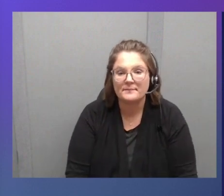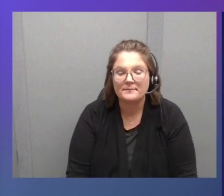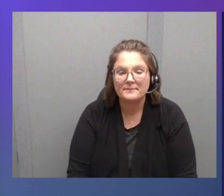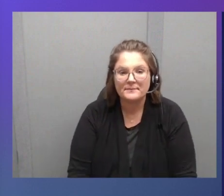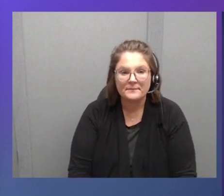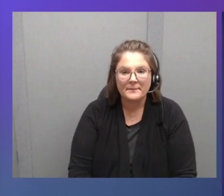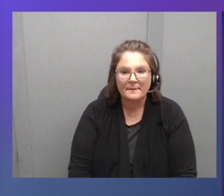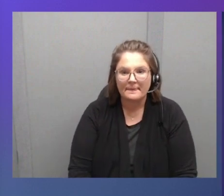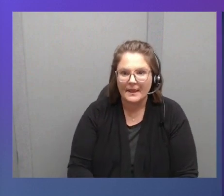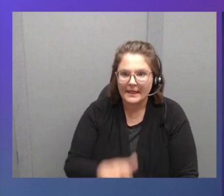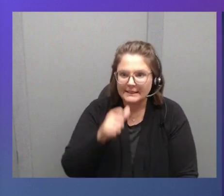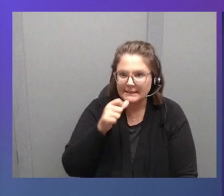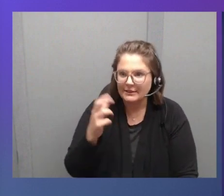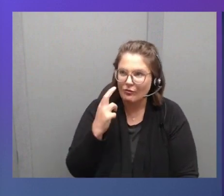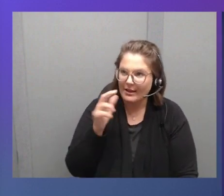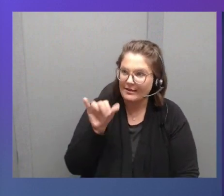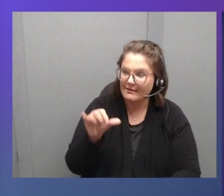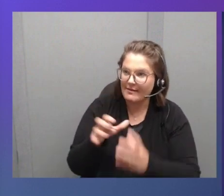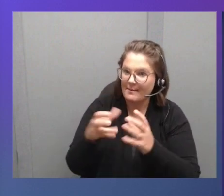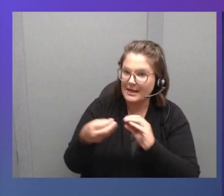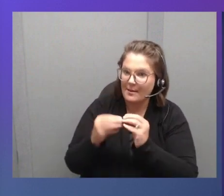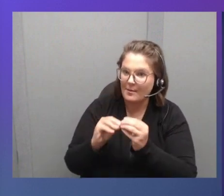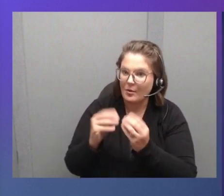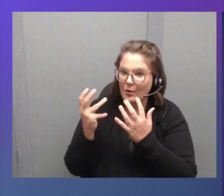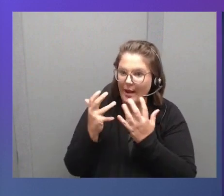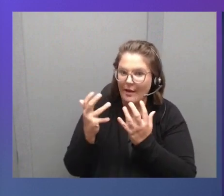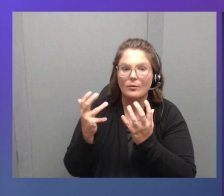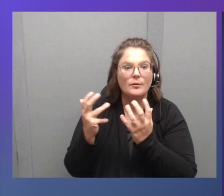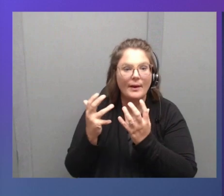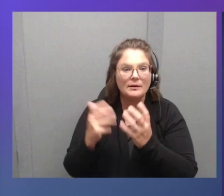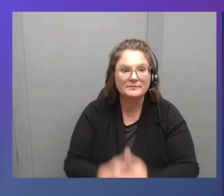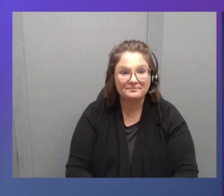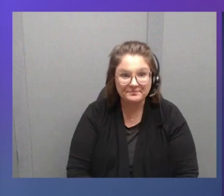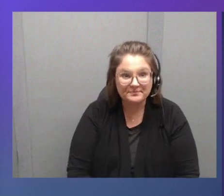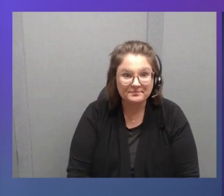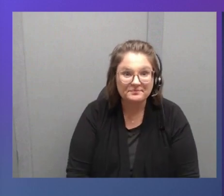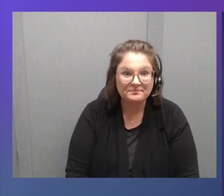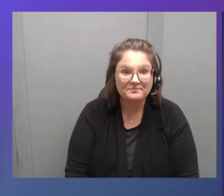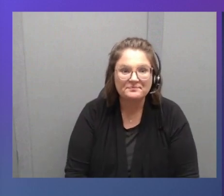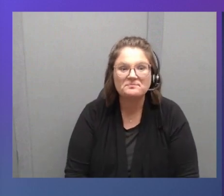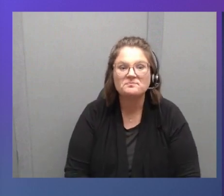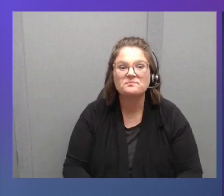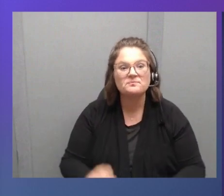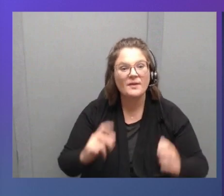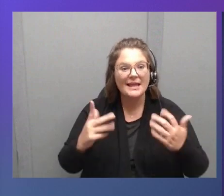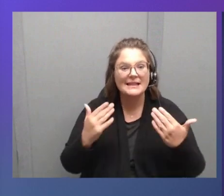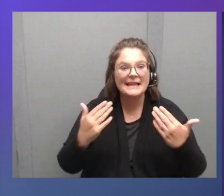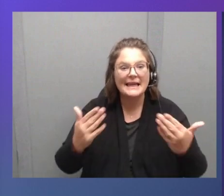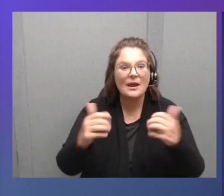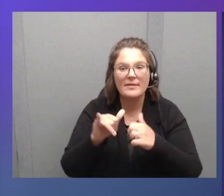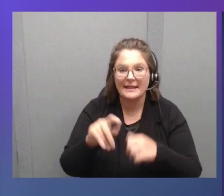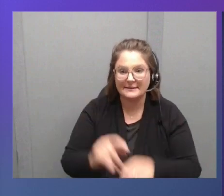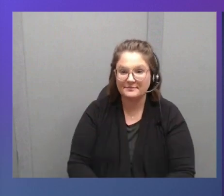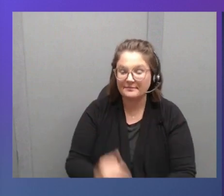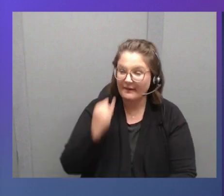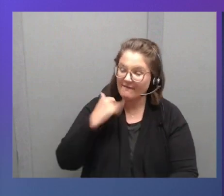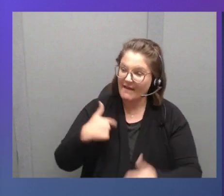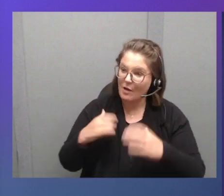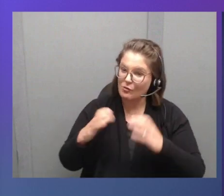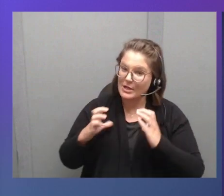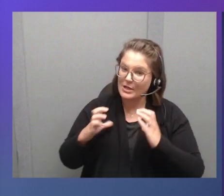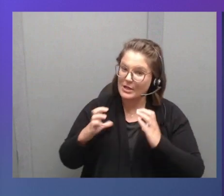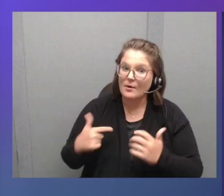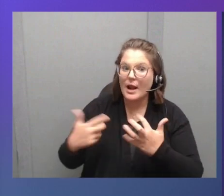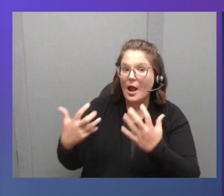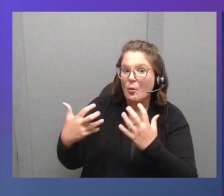scale. It is. Wow. So let's get to it. If I was a customer wanting to tinker around and start going